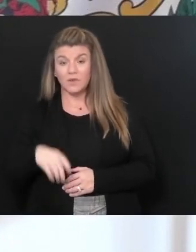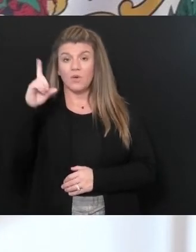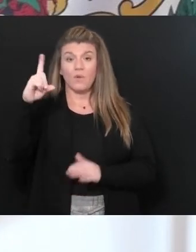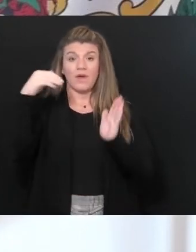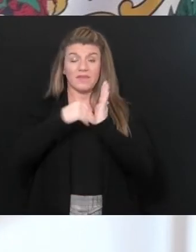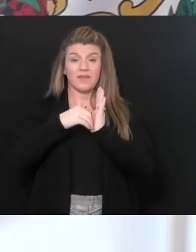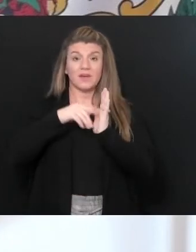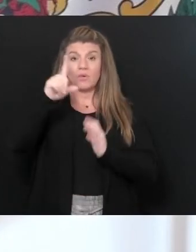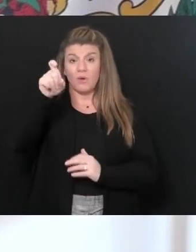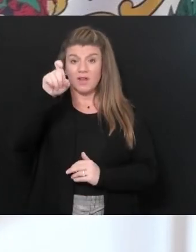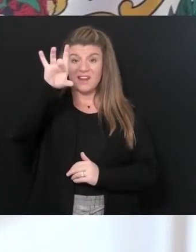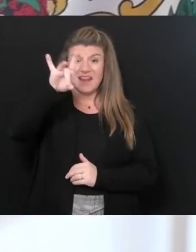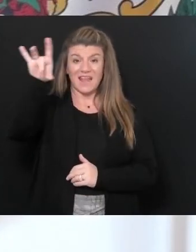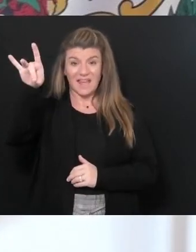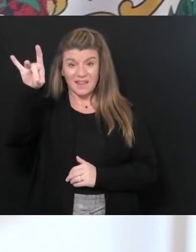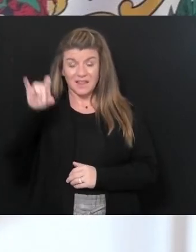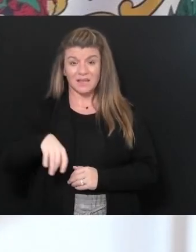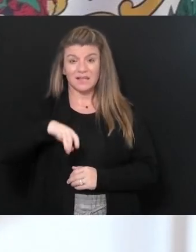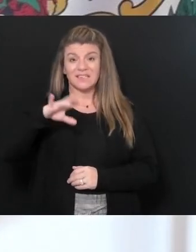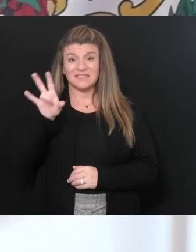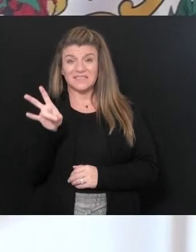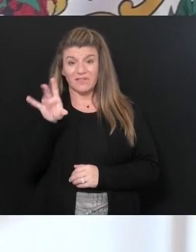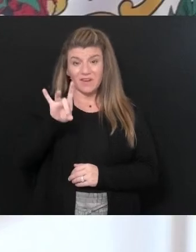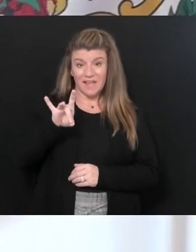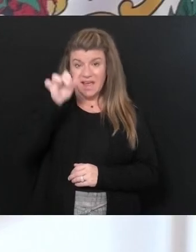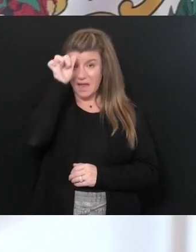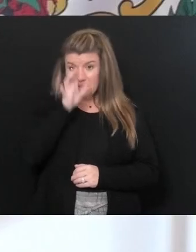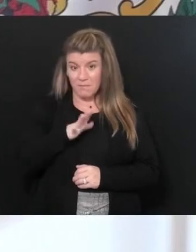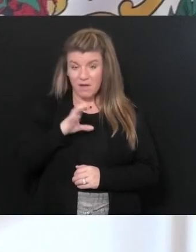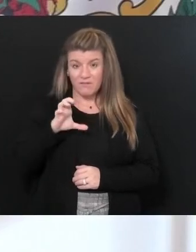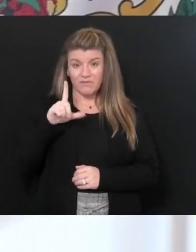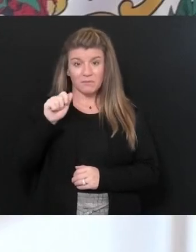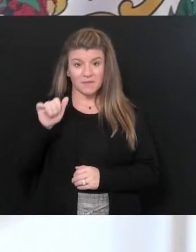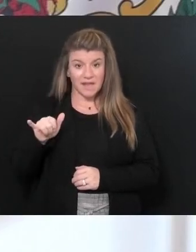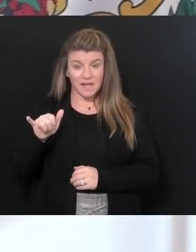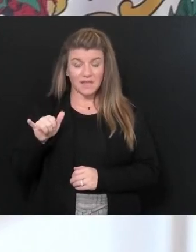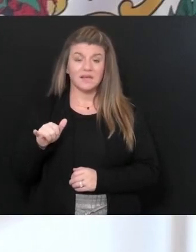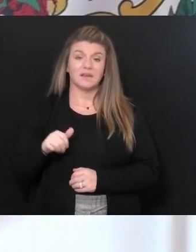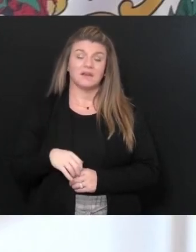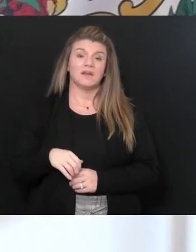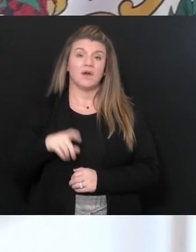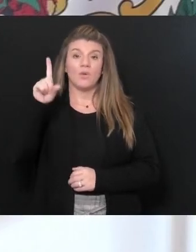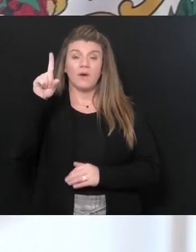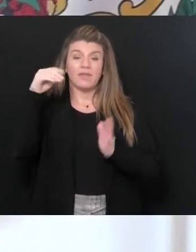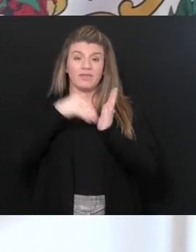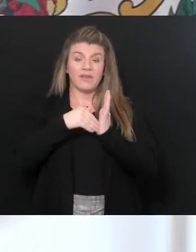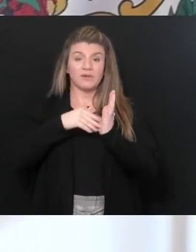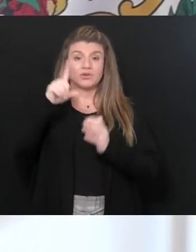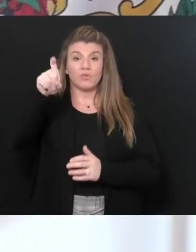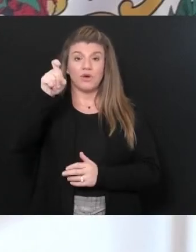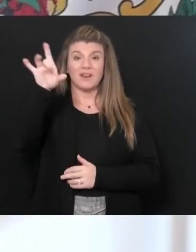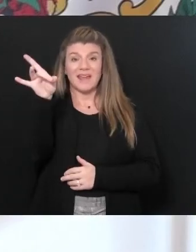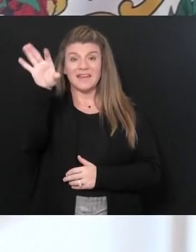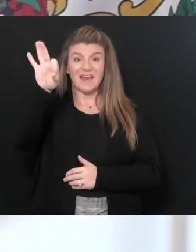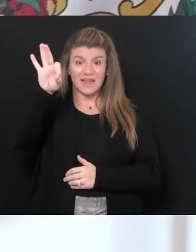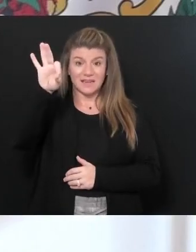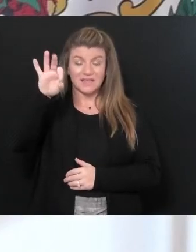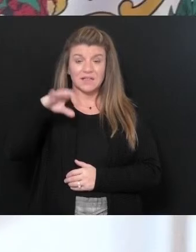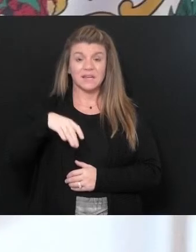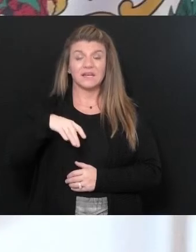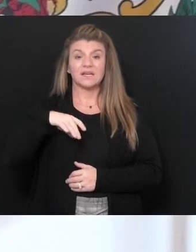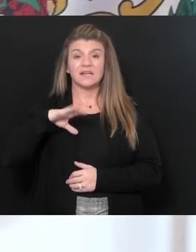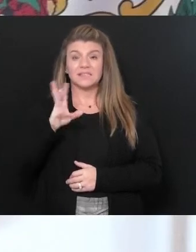Our 1,188th death, a 78-year-old male from Clay County. Our 1,189th death,